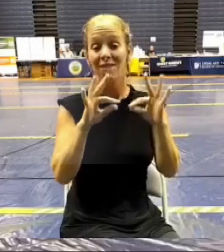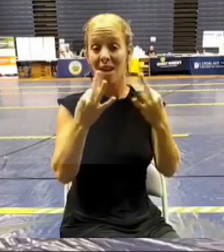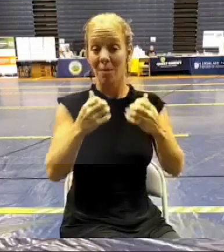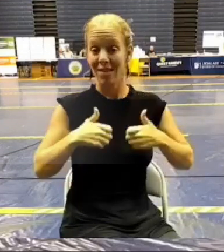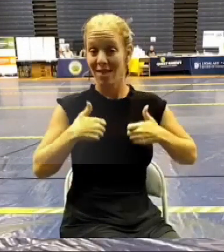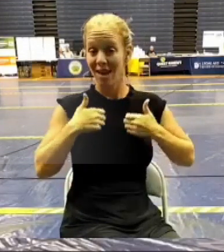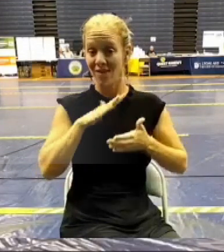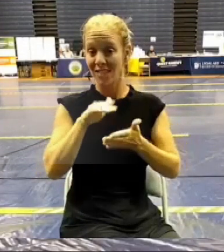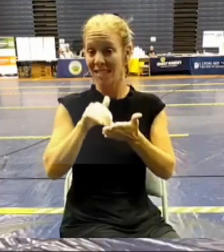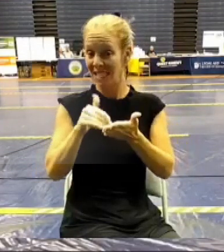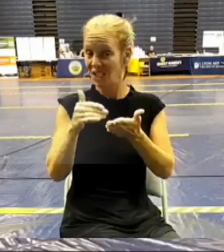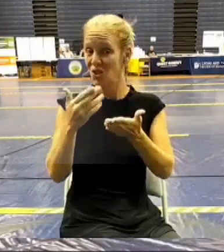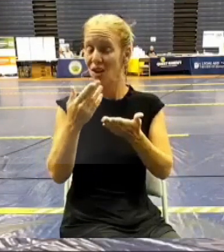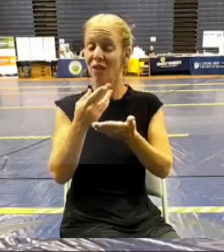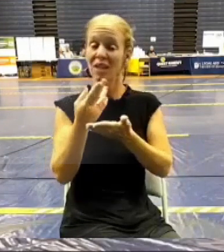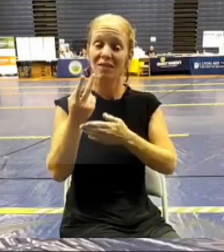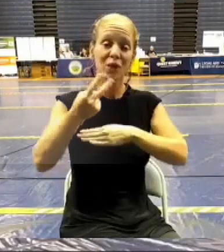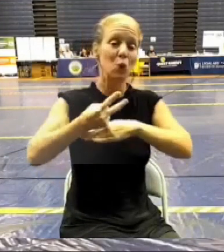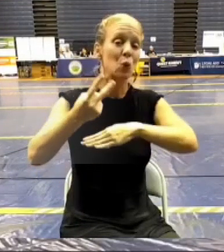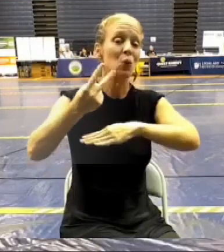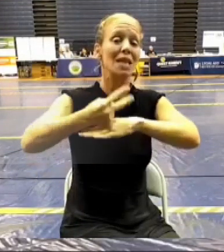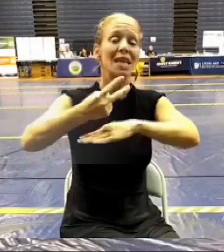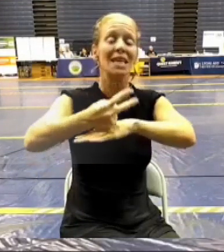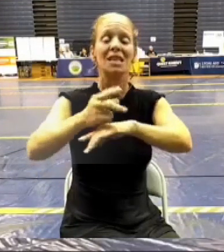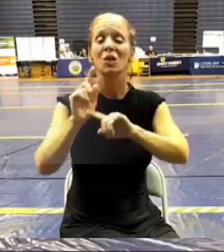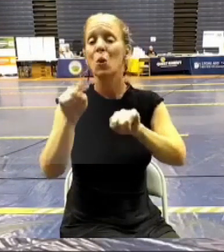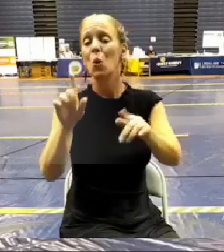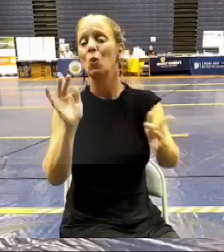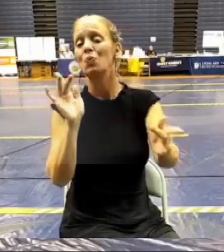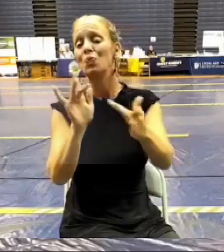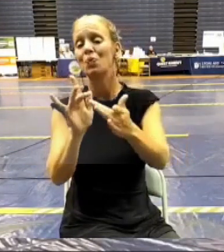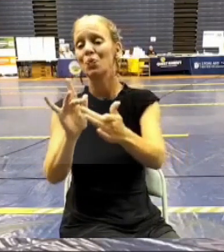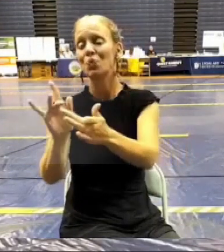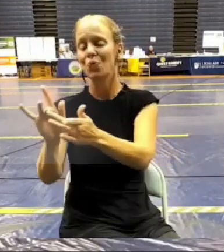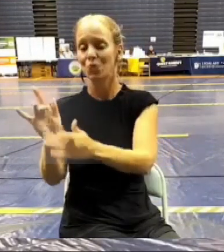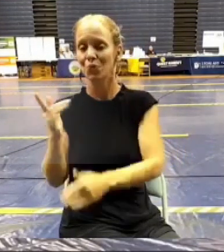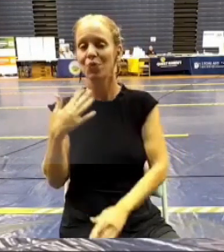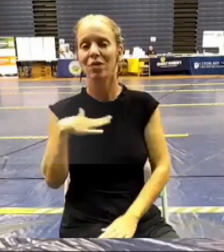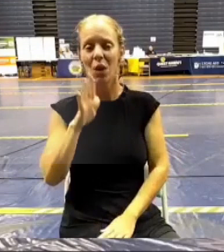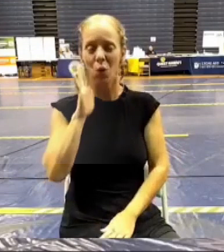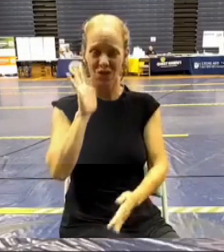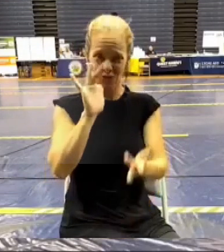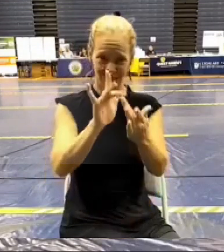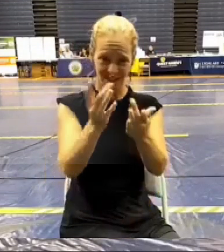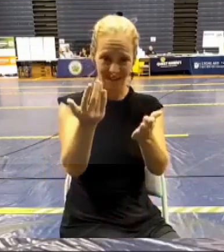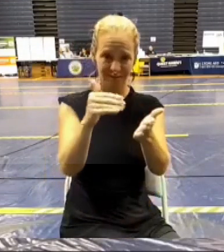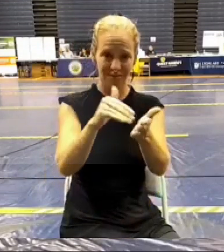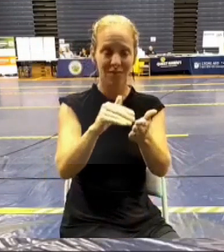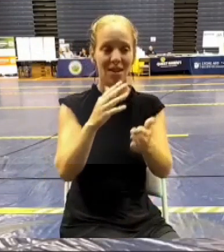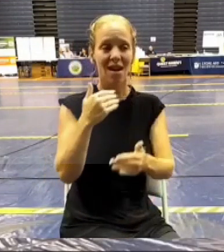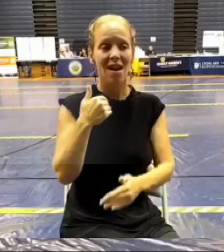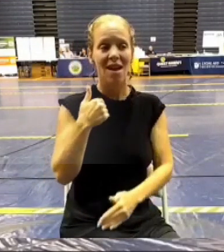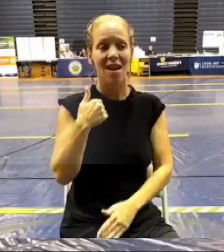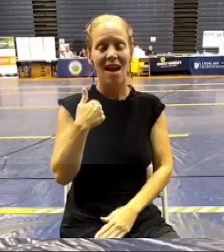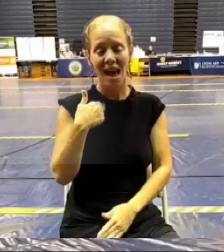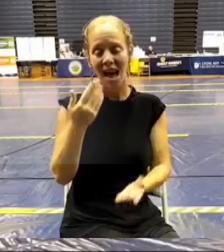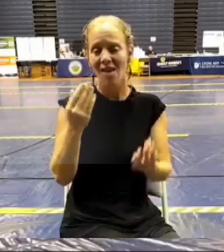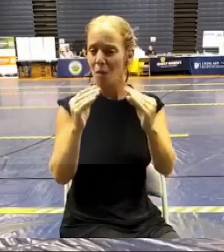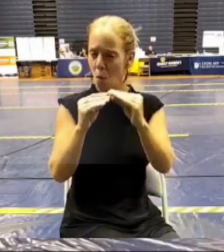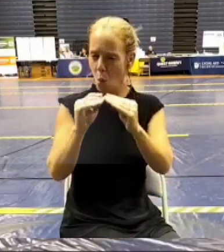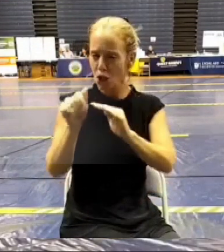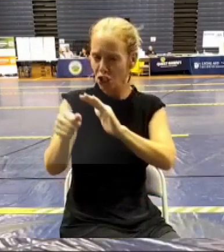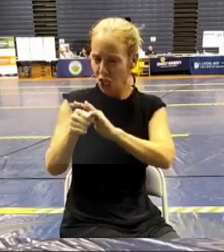has been doing outreach every few days. They are going to be reaching out again. There is opening on the other side in the